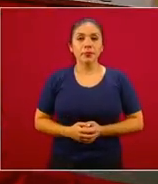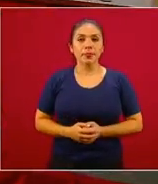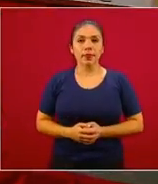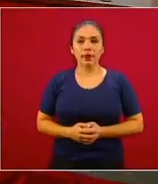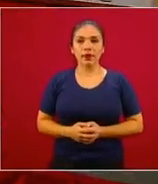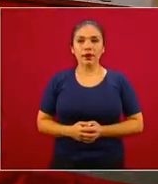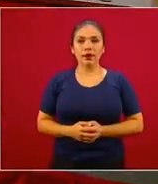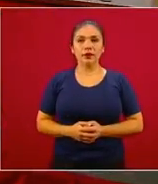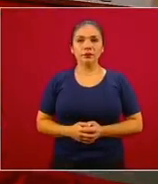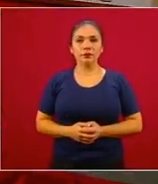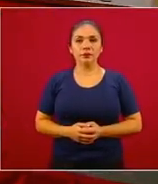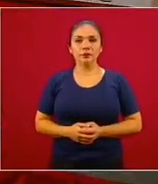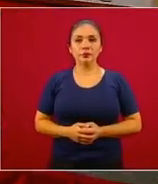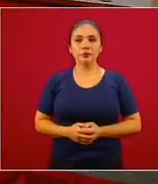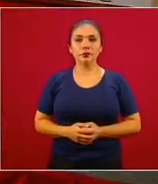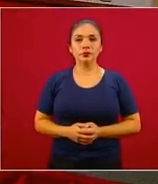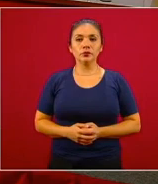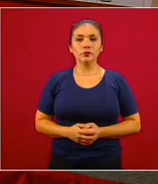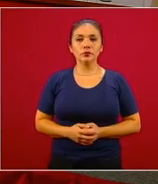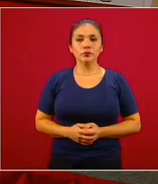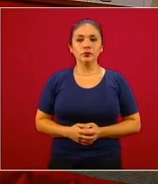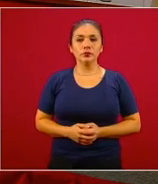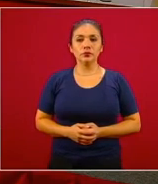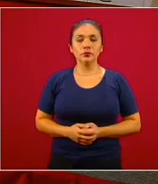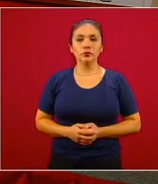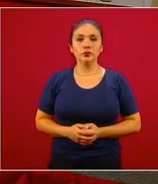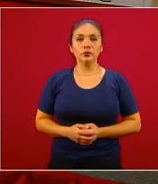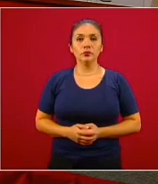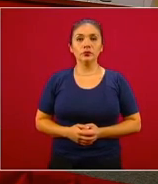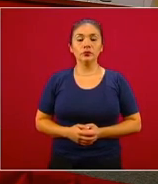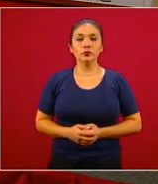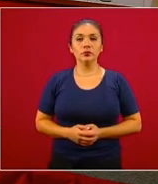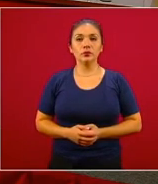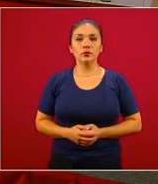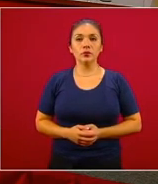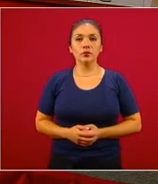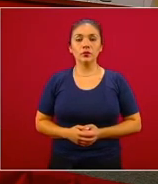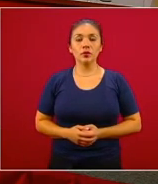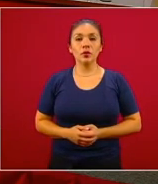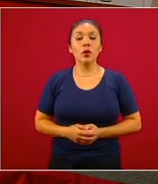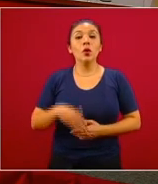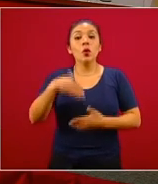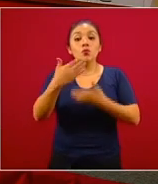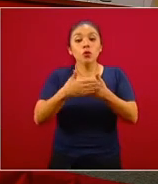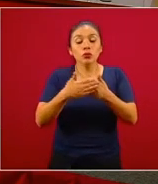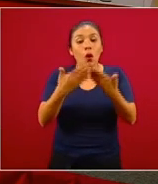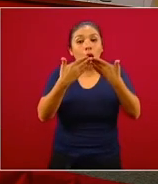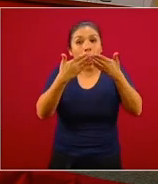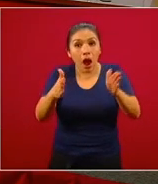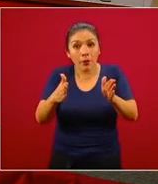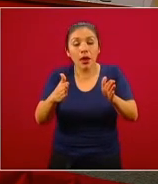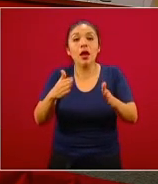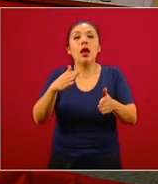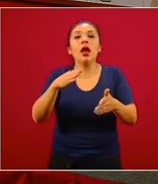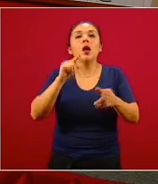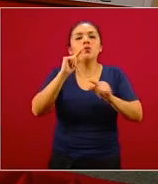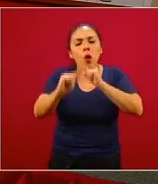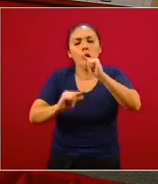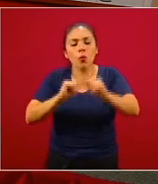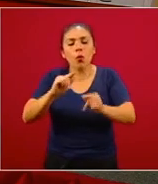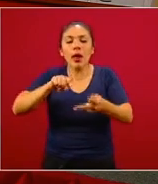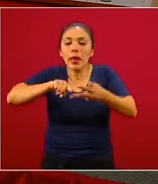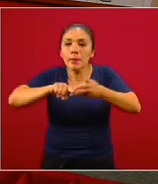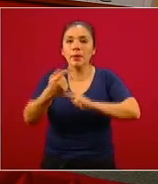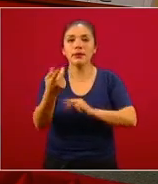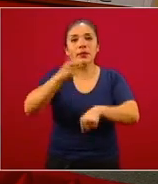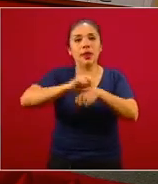set? It can be modified to earlier. We may be doing a progressive opening by